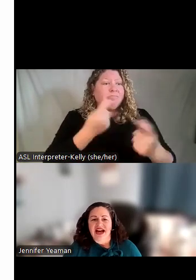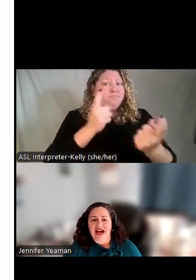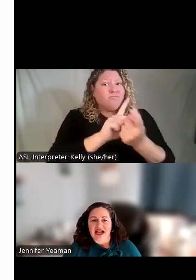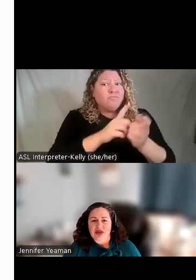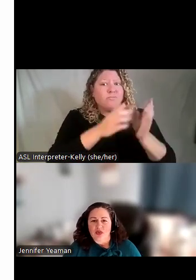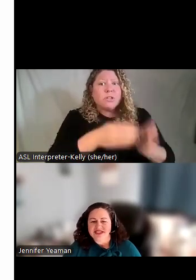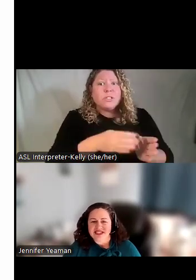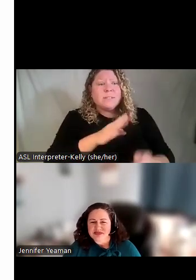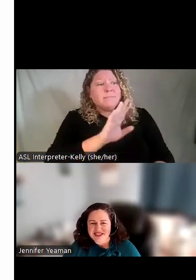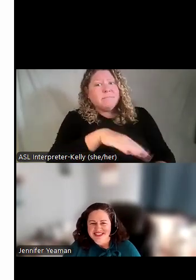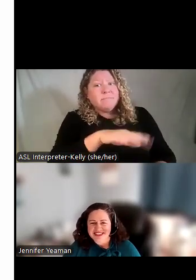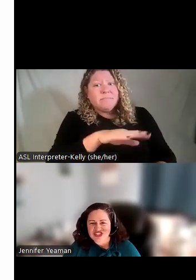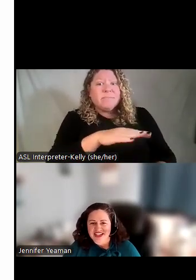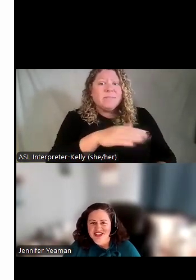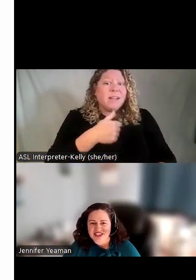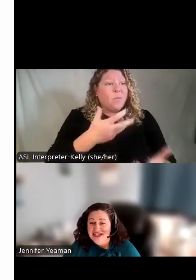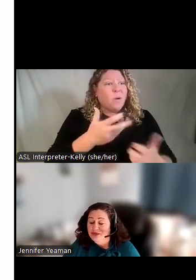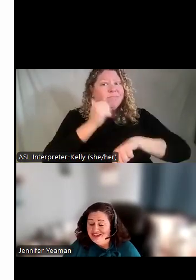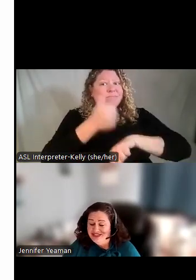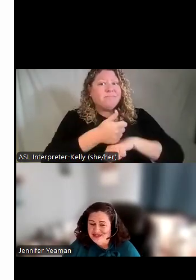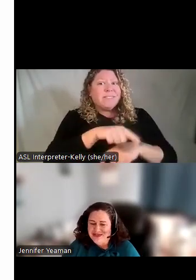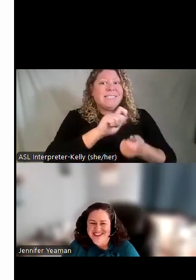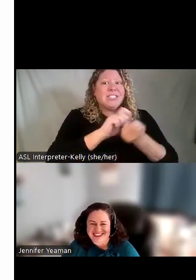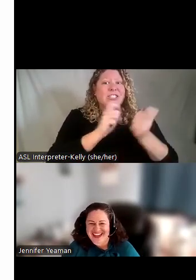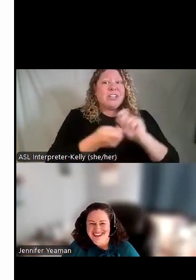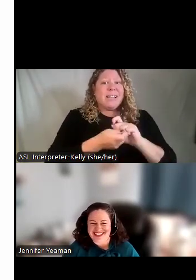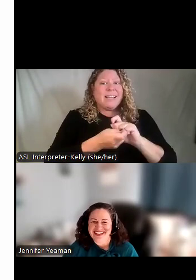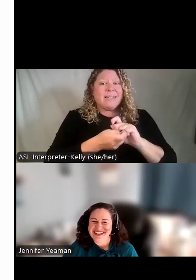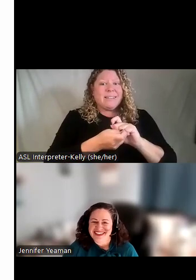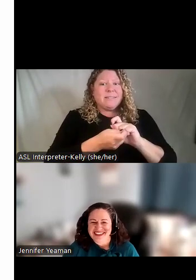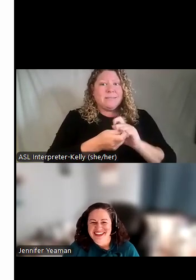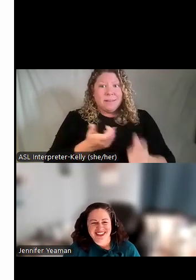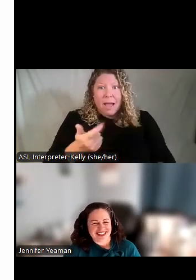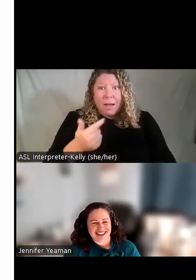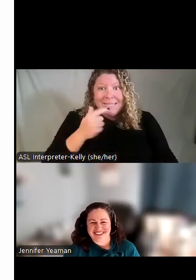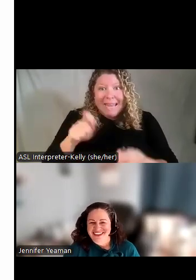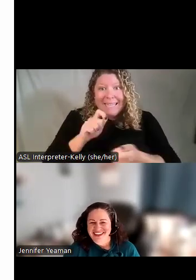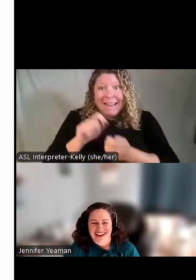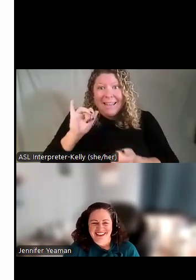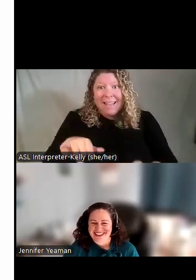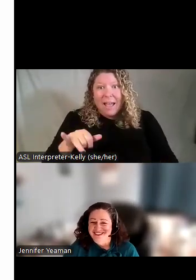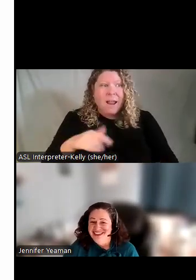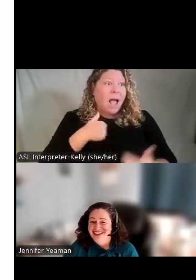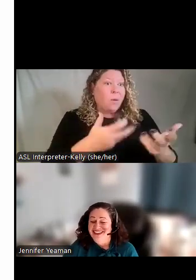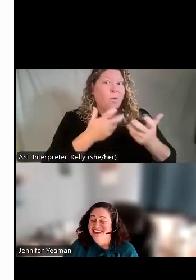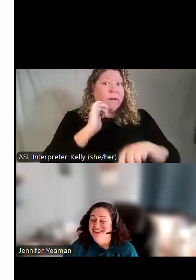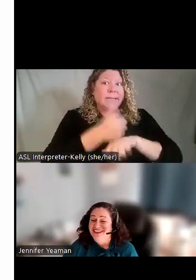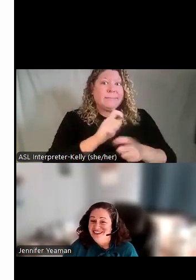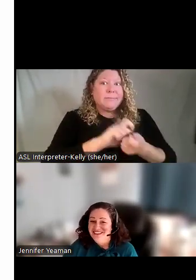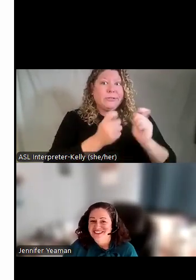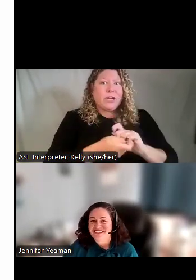hey, I want to implement this change. And I would use those words exactly. Using that wording, I would get